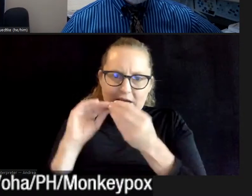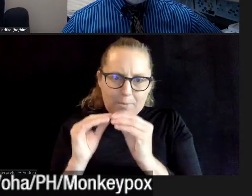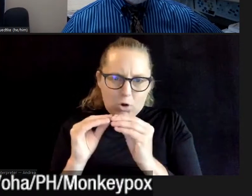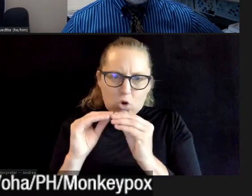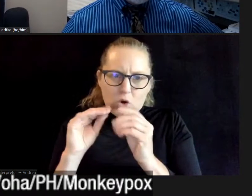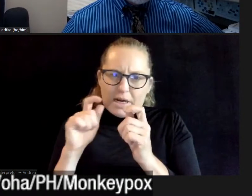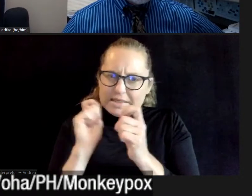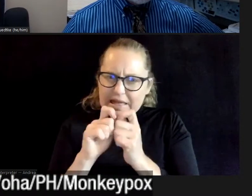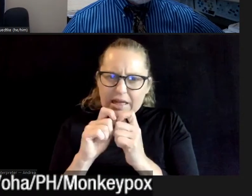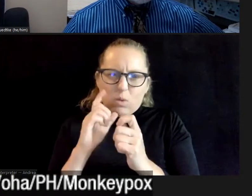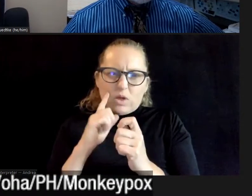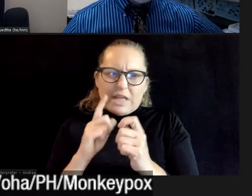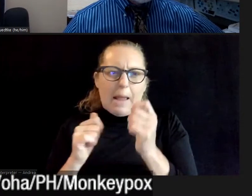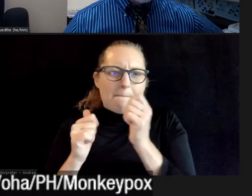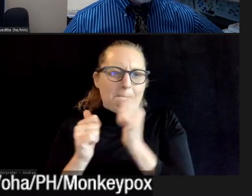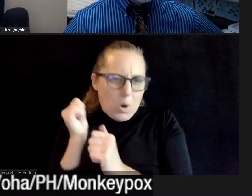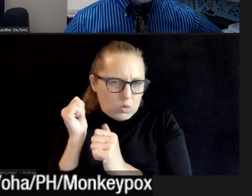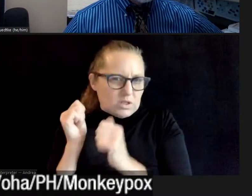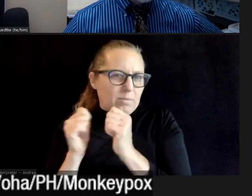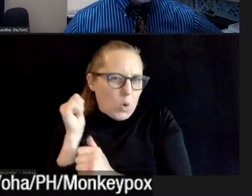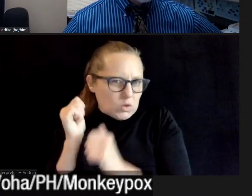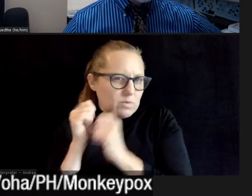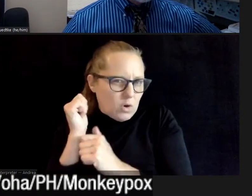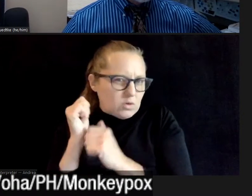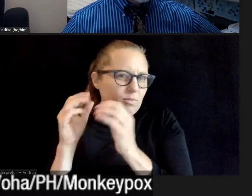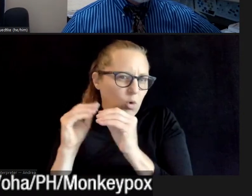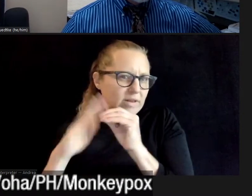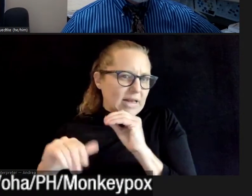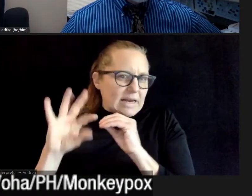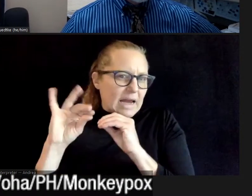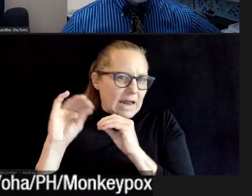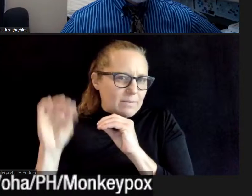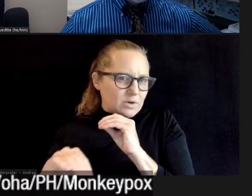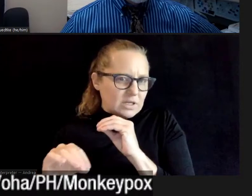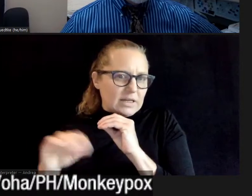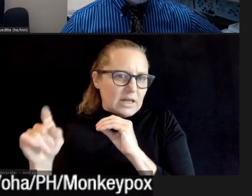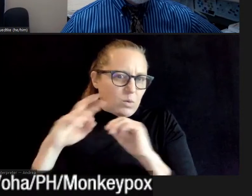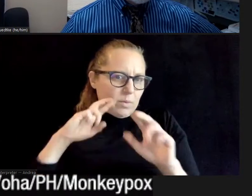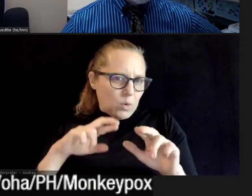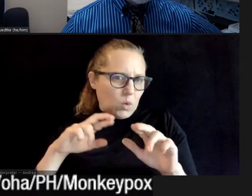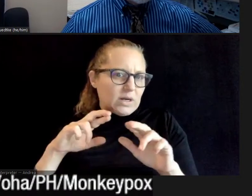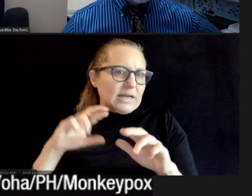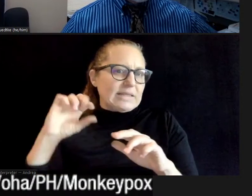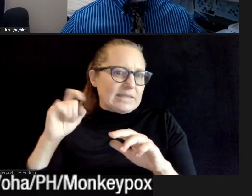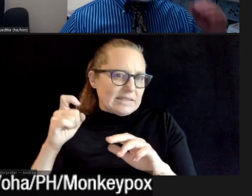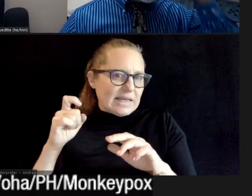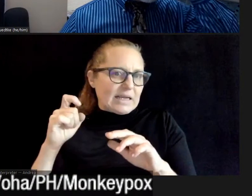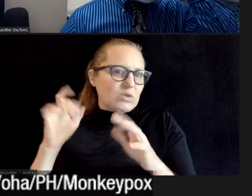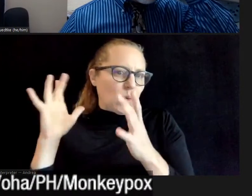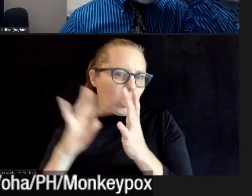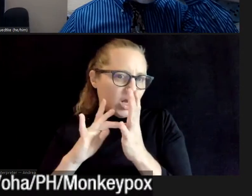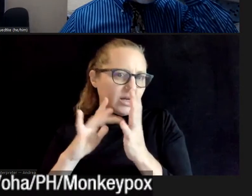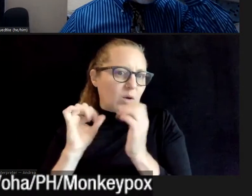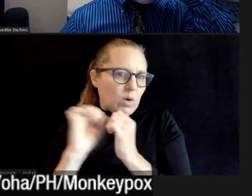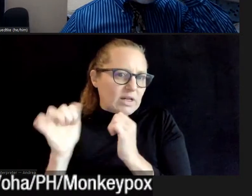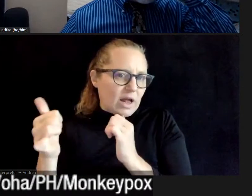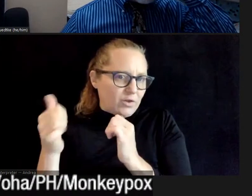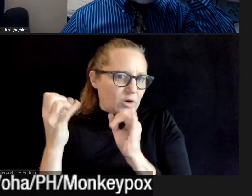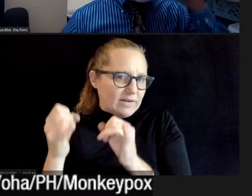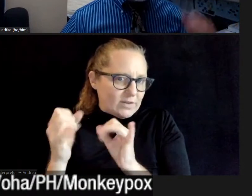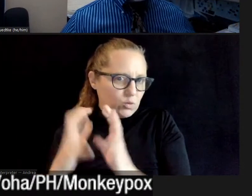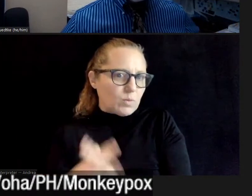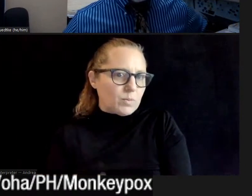say the vast majority, again, well over 90%, have reported sexual contact with another